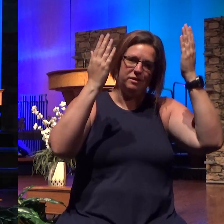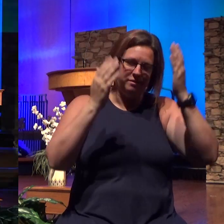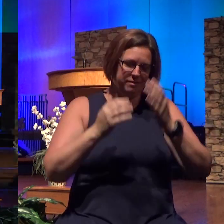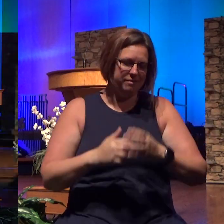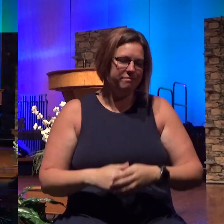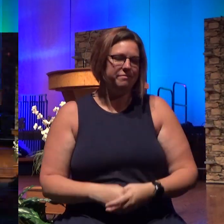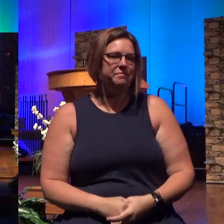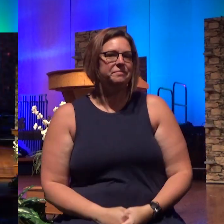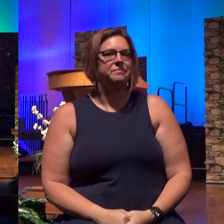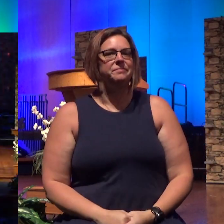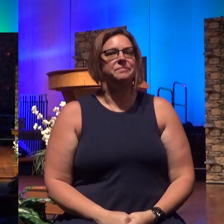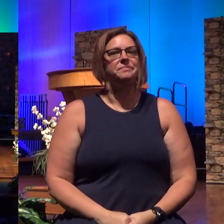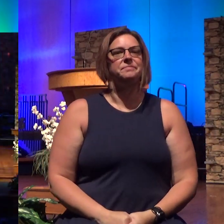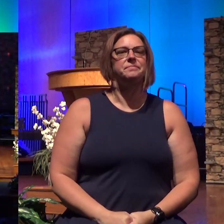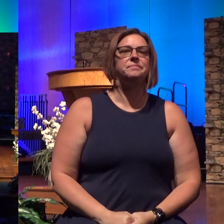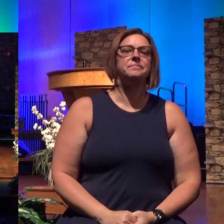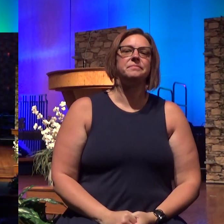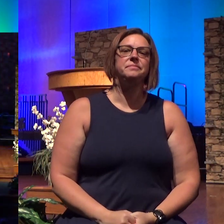your